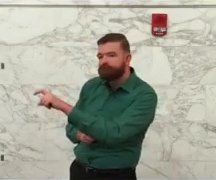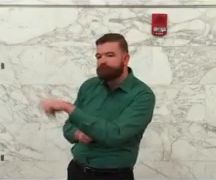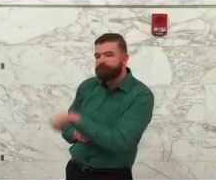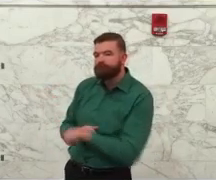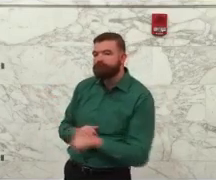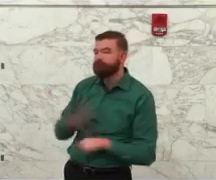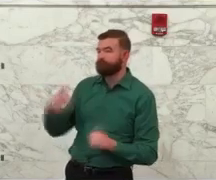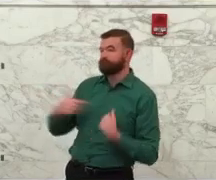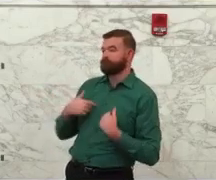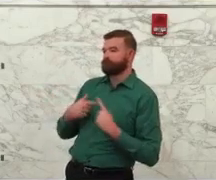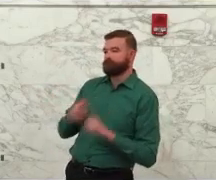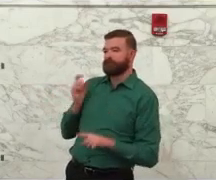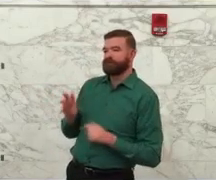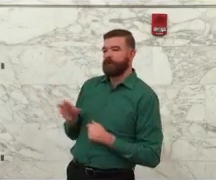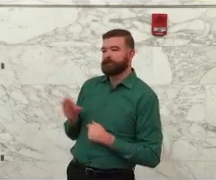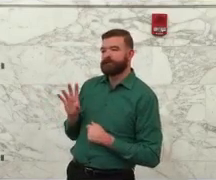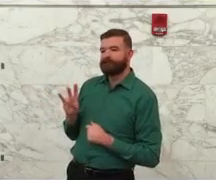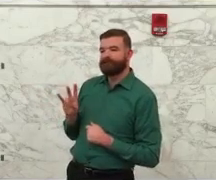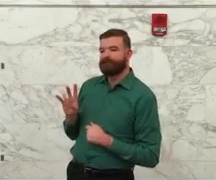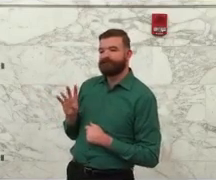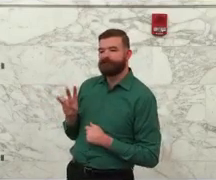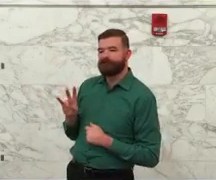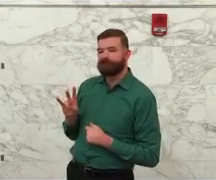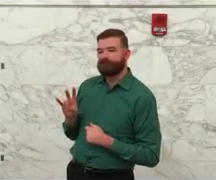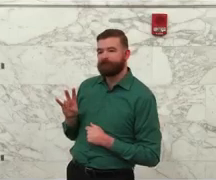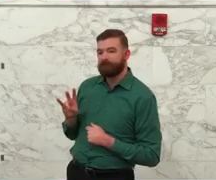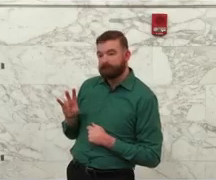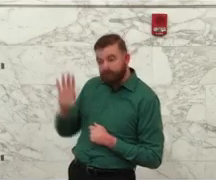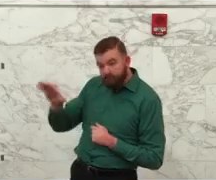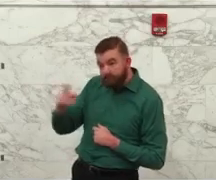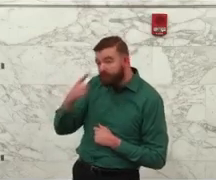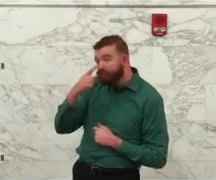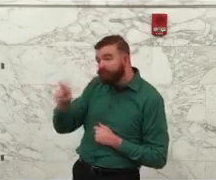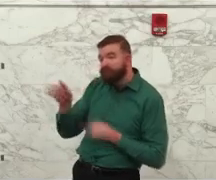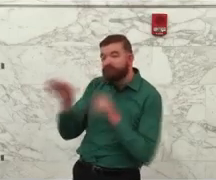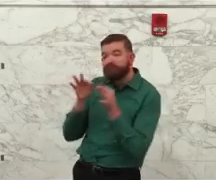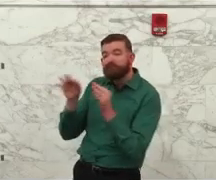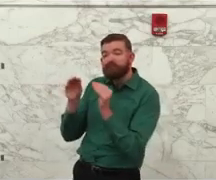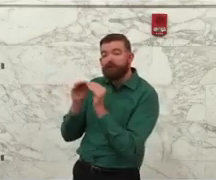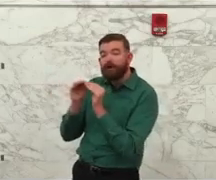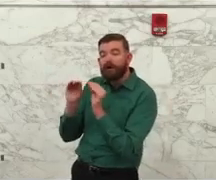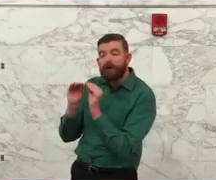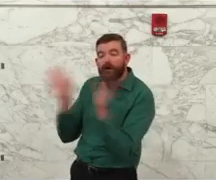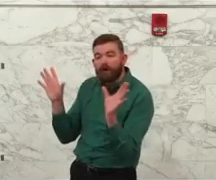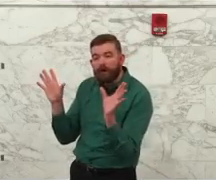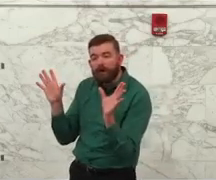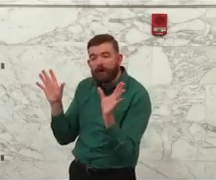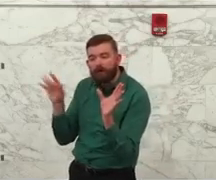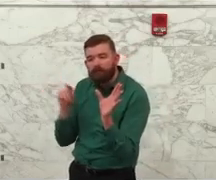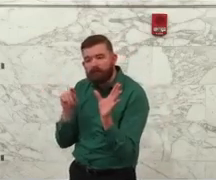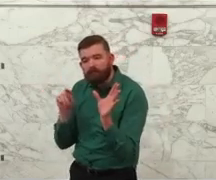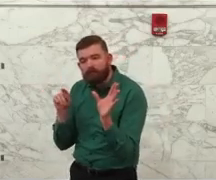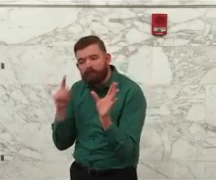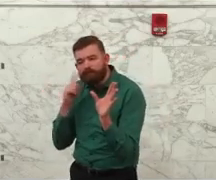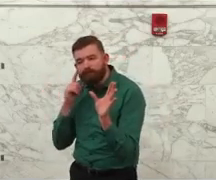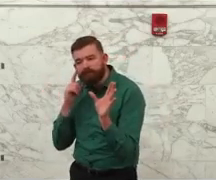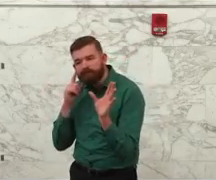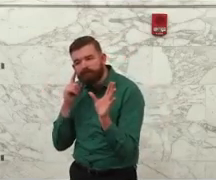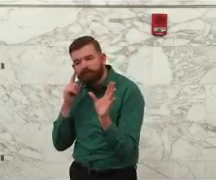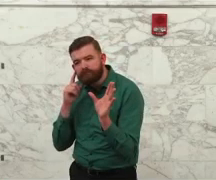Nice to see you, too. Would you clarify the workers that fall under the categories of home health